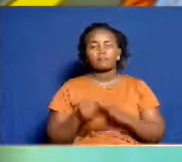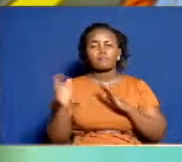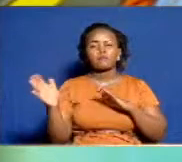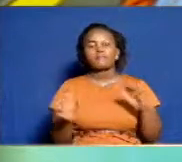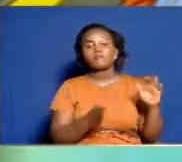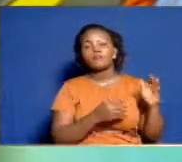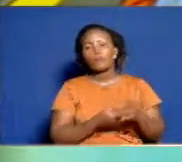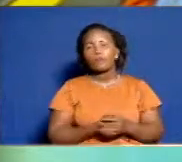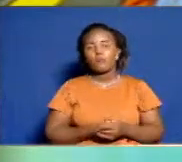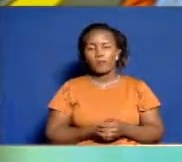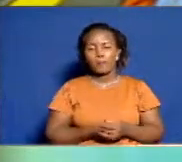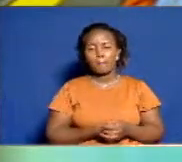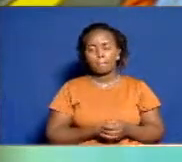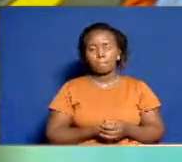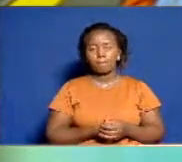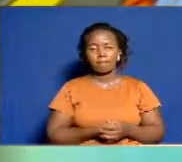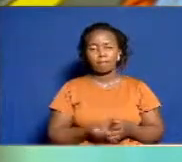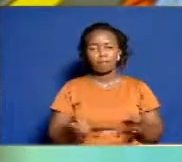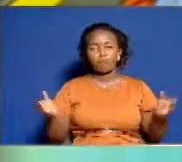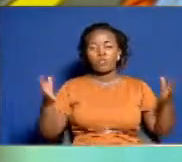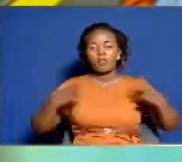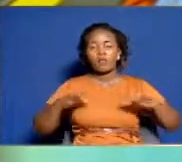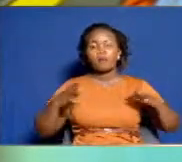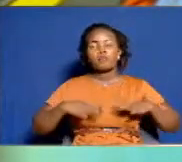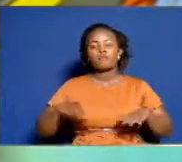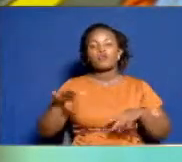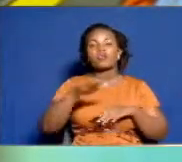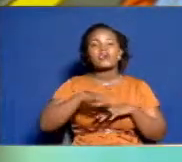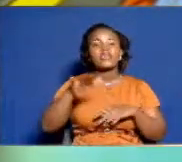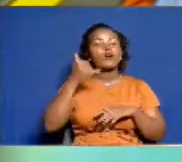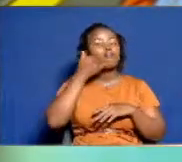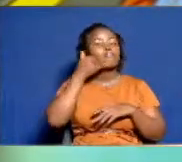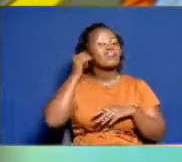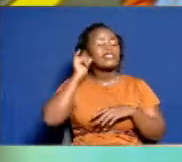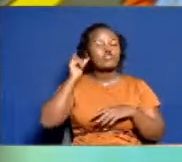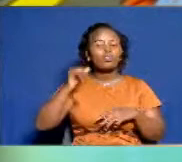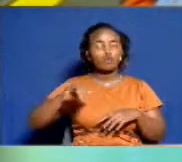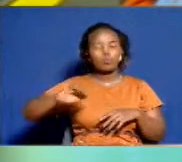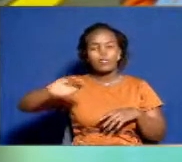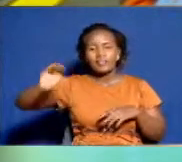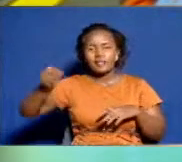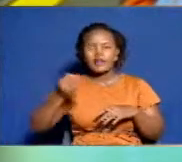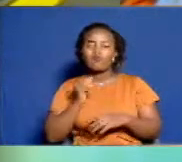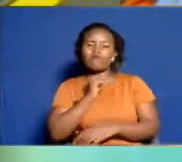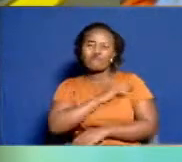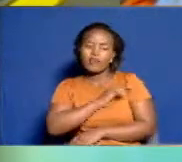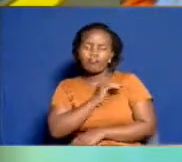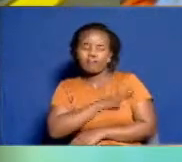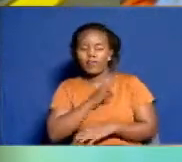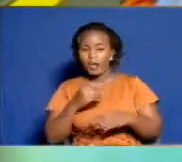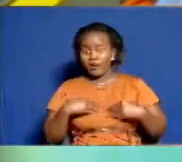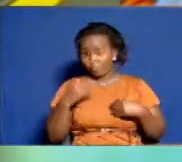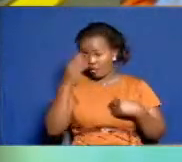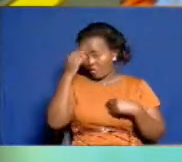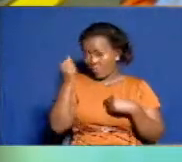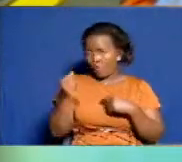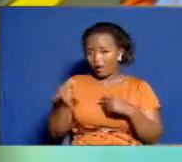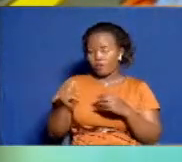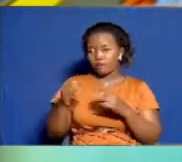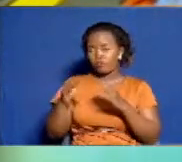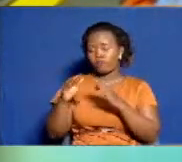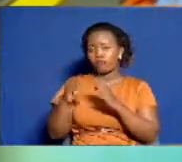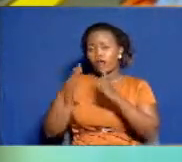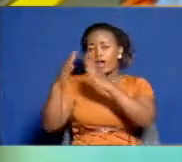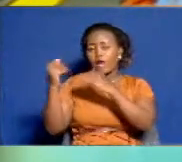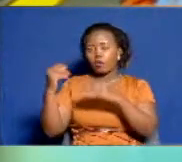Residents of Mwangaza area in the outskirts of Isiolo town are living in fear after a homestead was raided and two